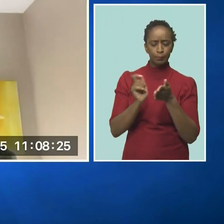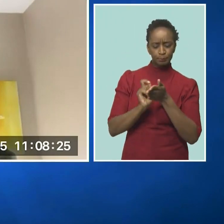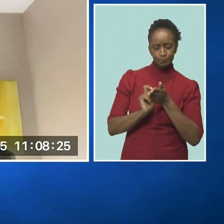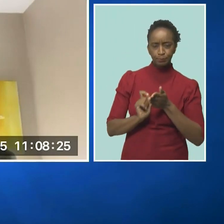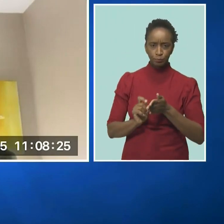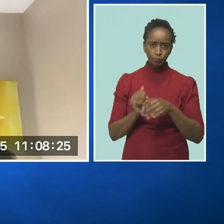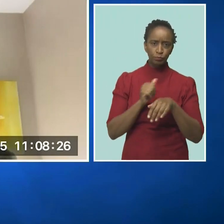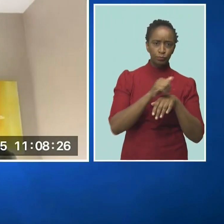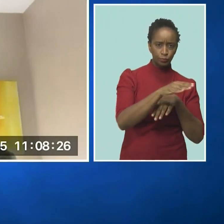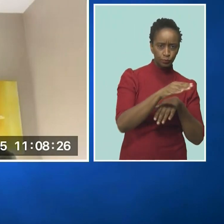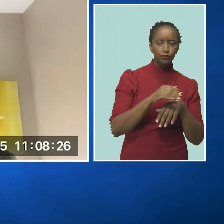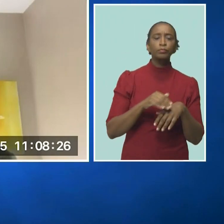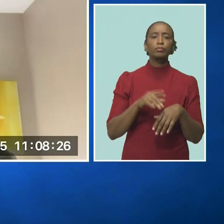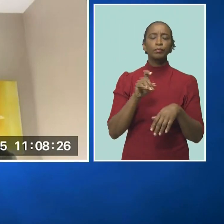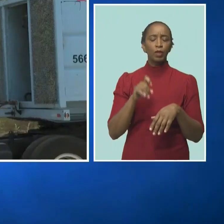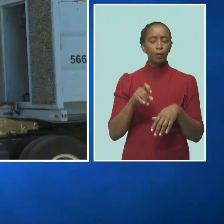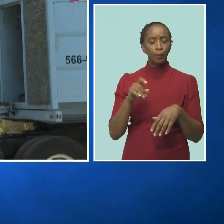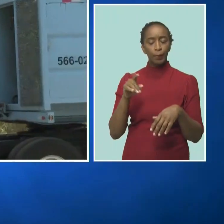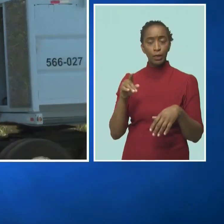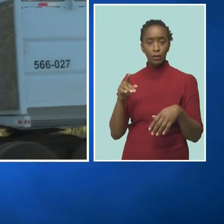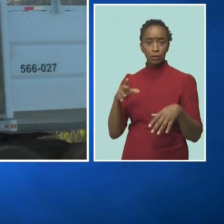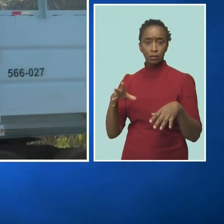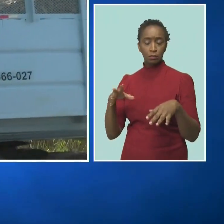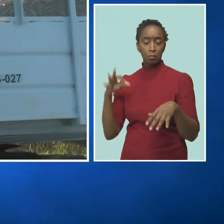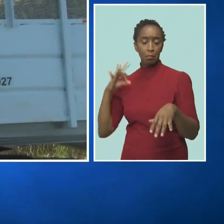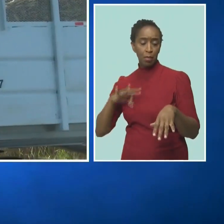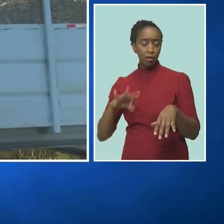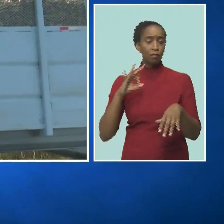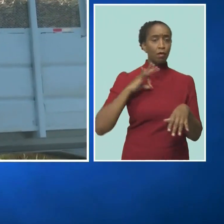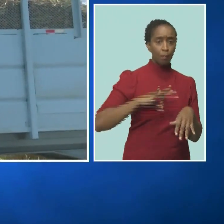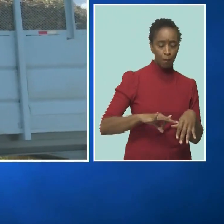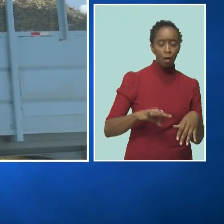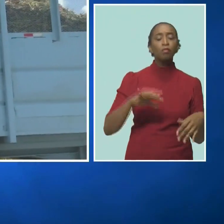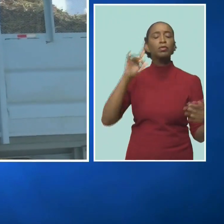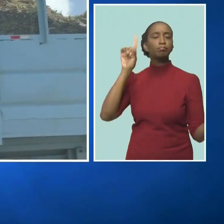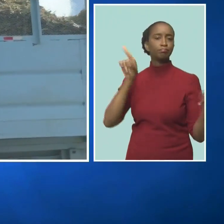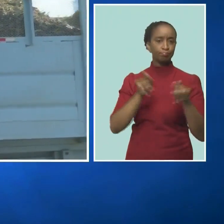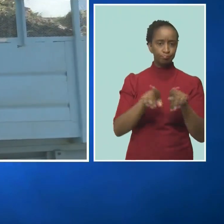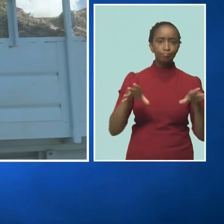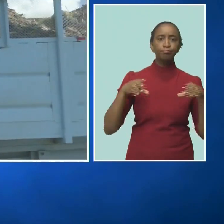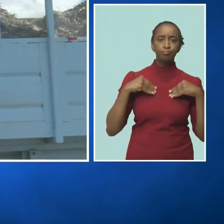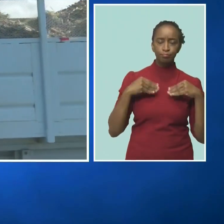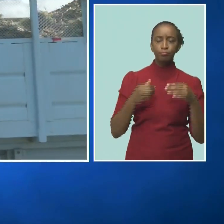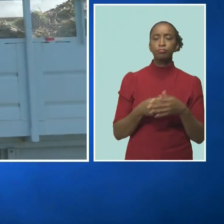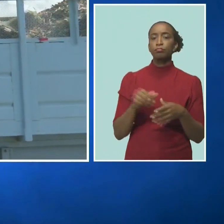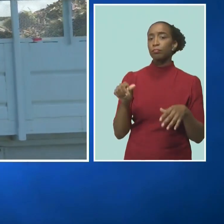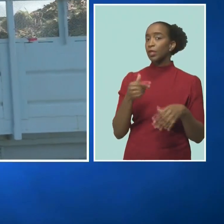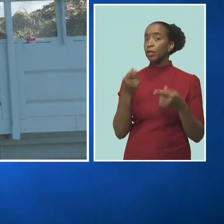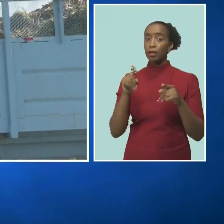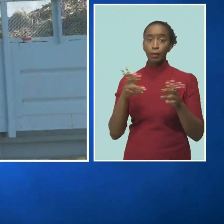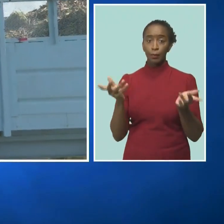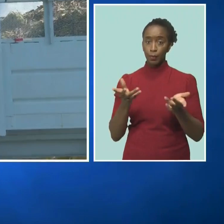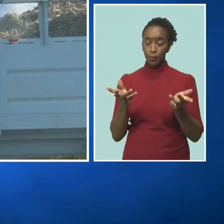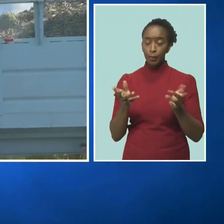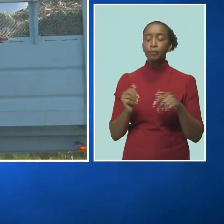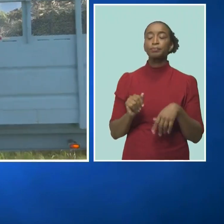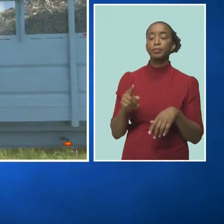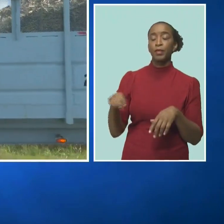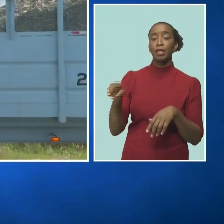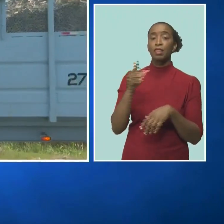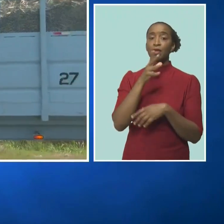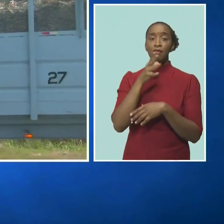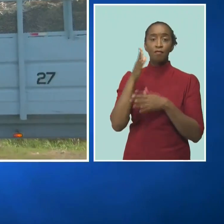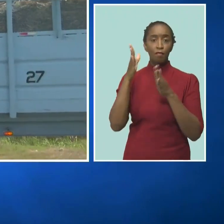that has to be a win-win for both sides. Another development is the transition to the farmers being responsible for the equipment.